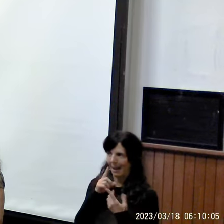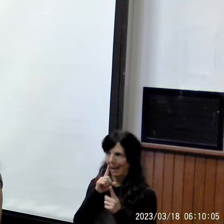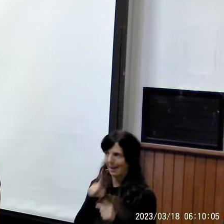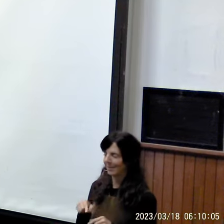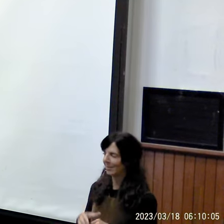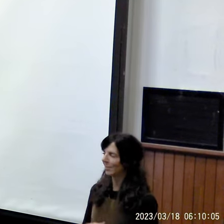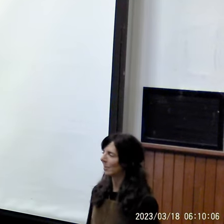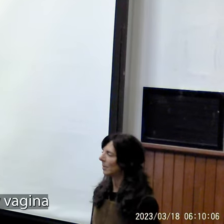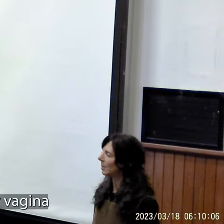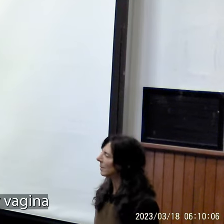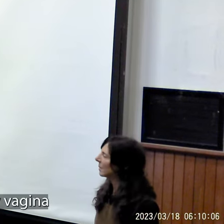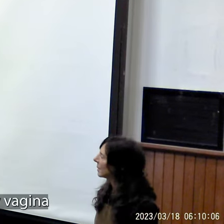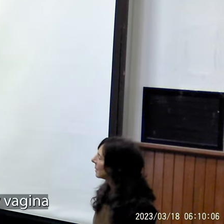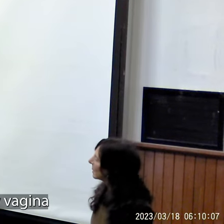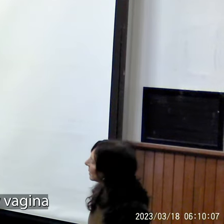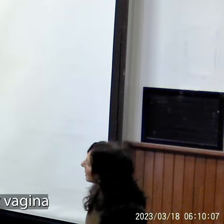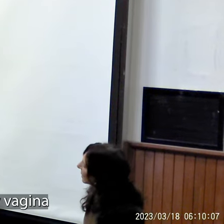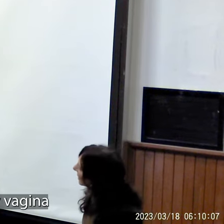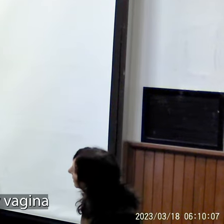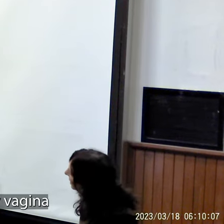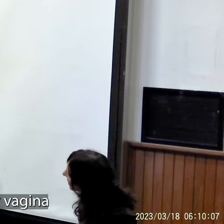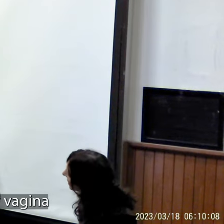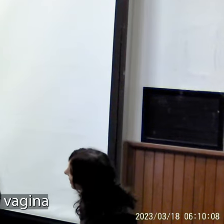I feel like I'm so really different. Fucking comfortable with my